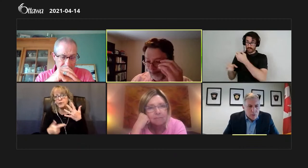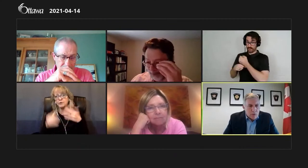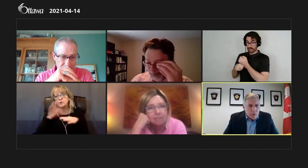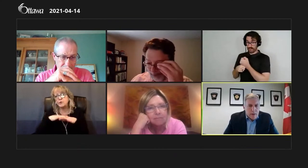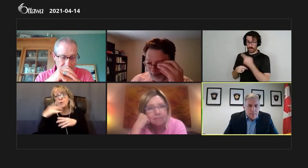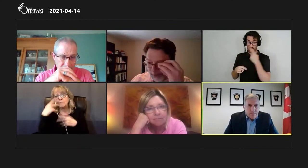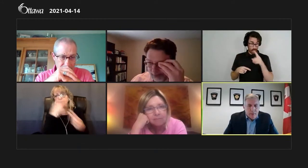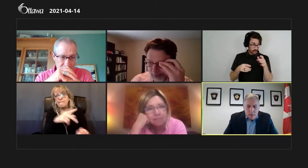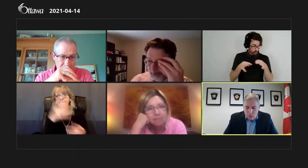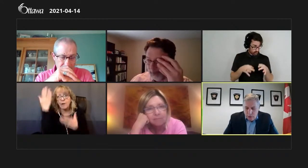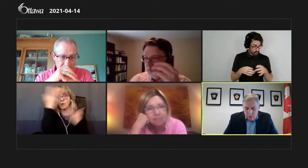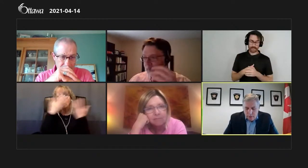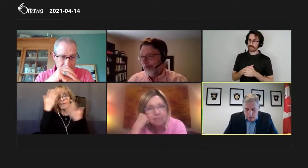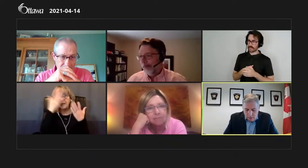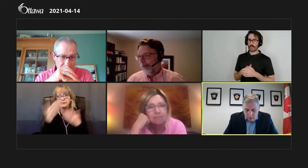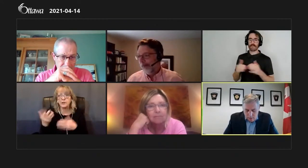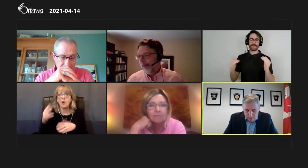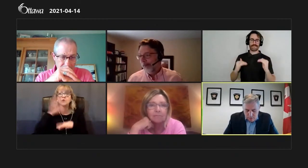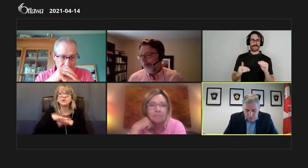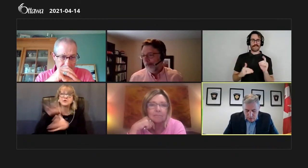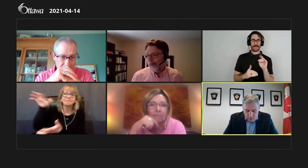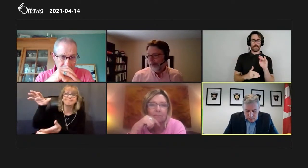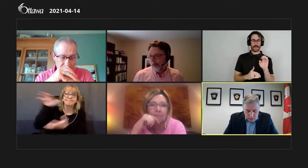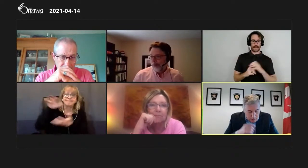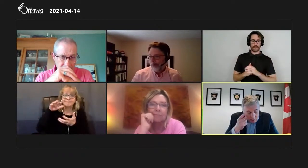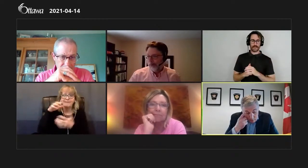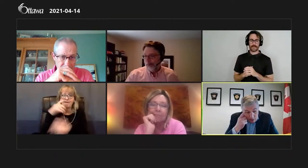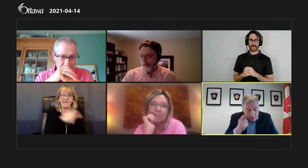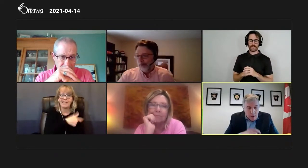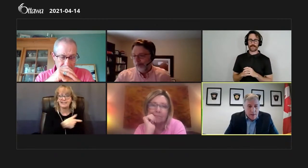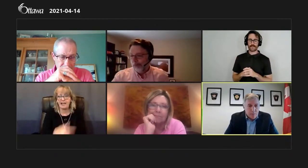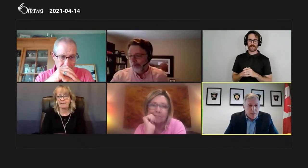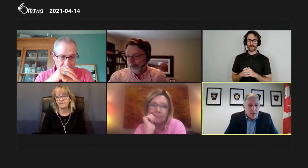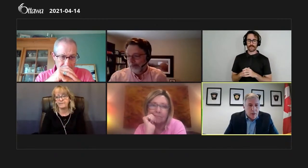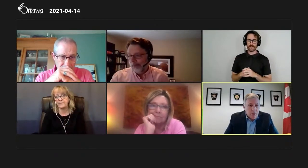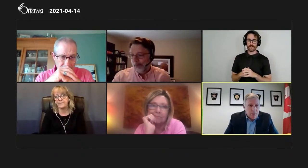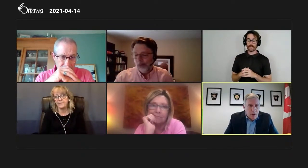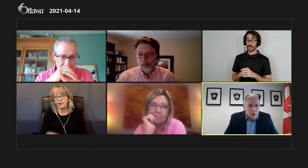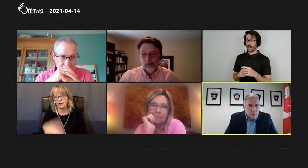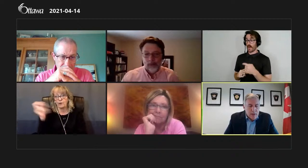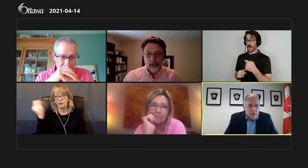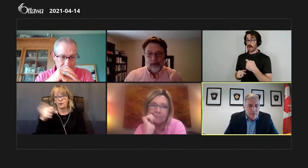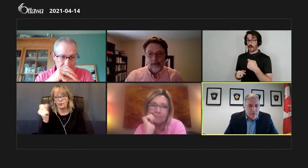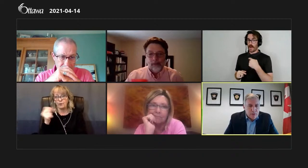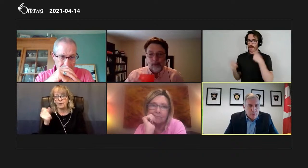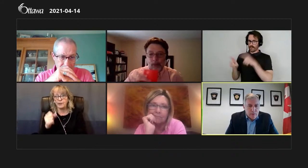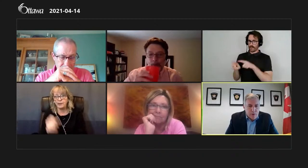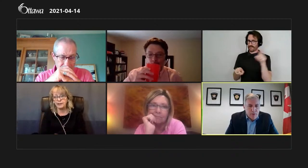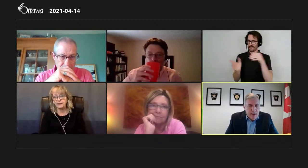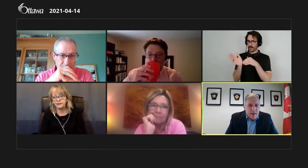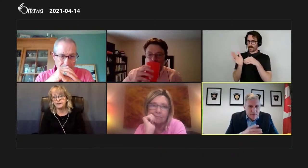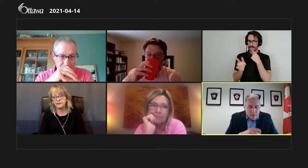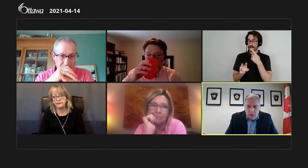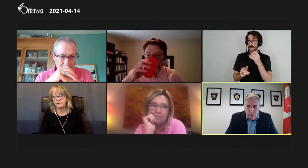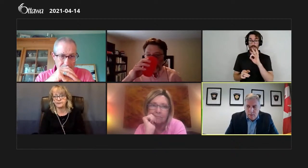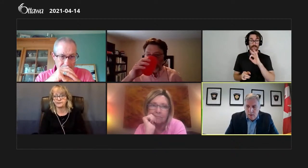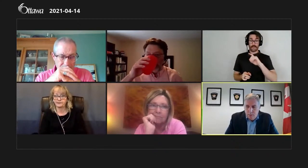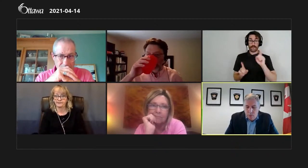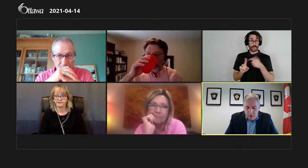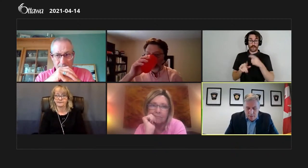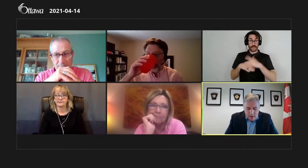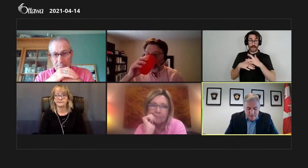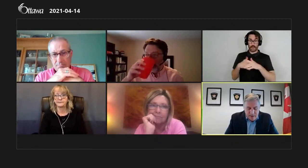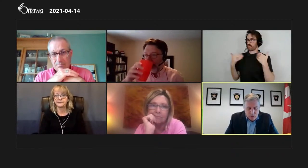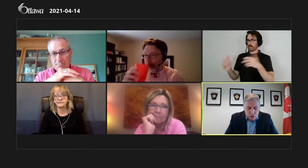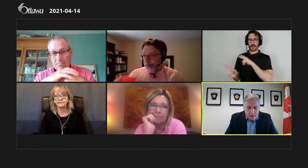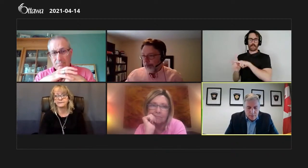So Chair, to Councillor Deans, I completely concur with the doctor. Take the first one you have, and I'm aware